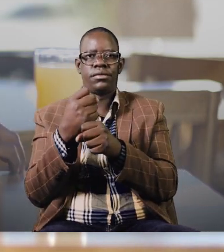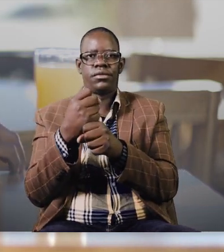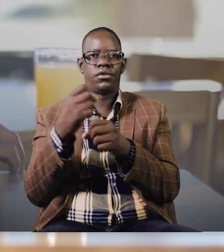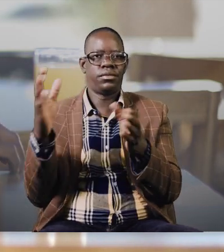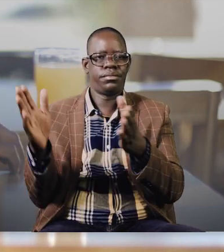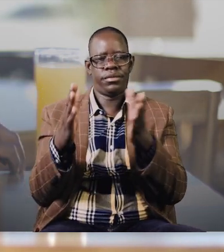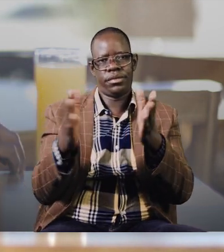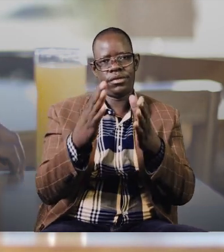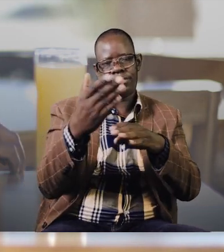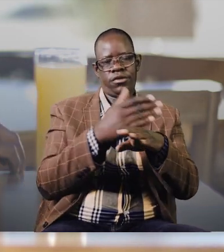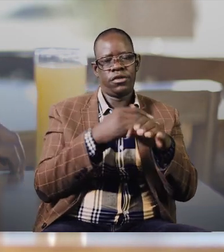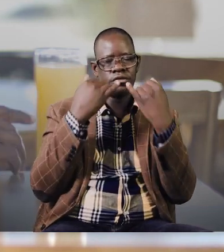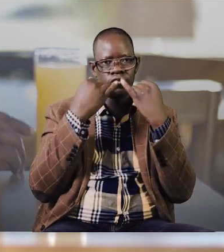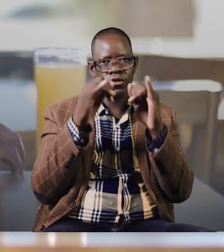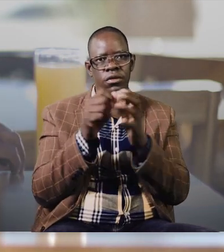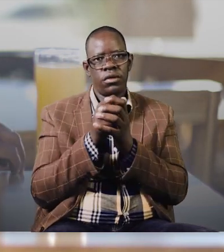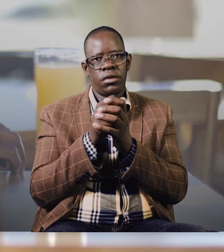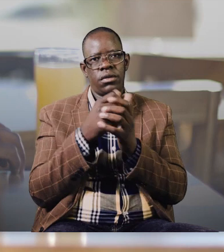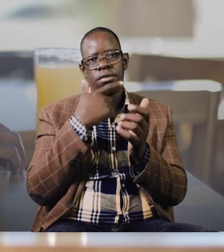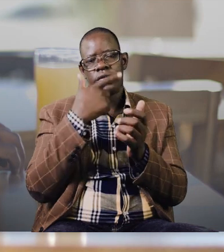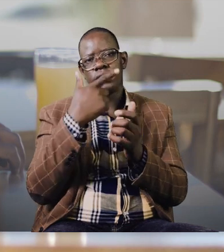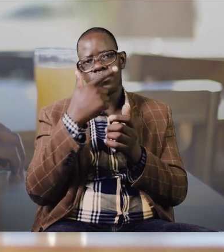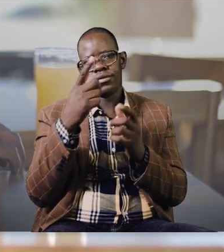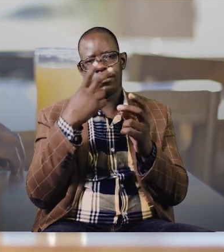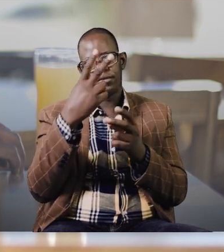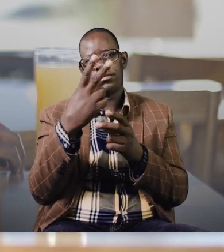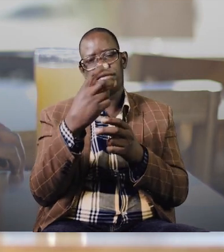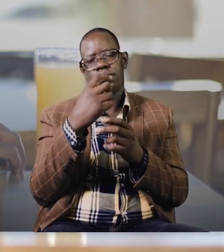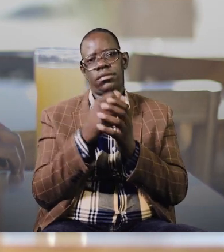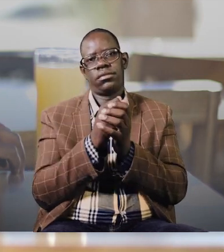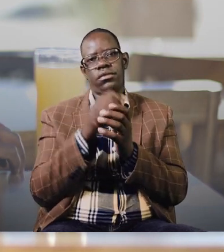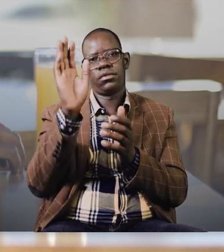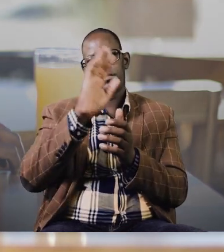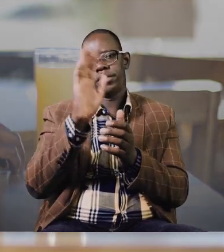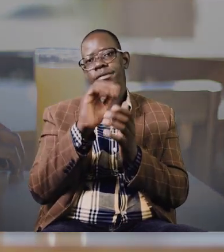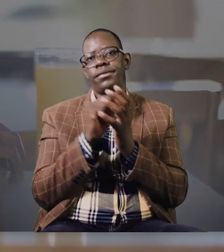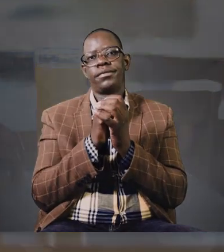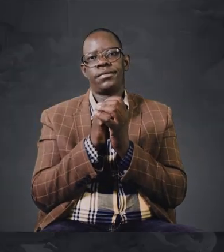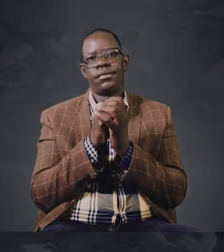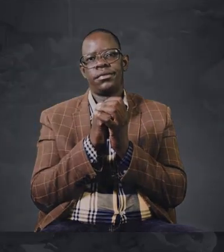prepared and be informed. Thanks again for watching, and see you again soon. Goodbye.